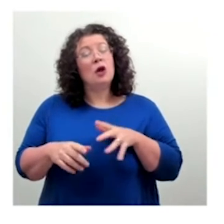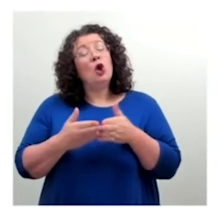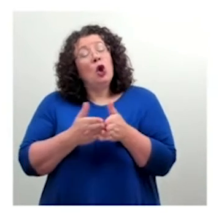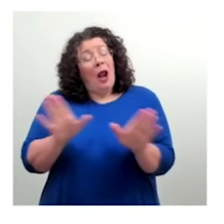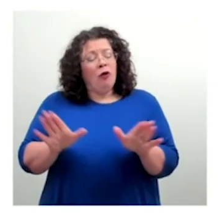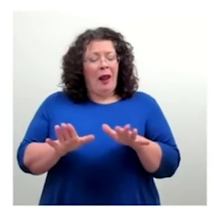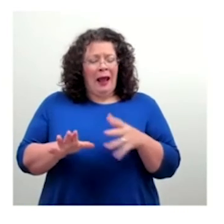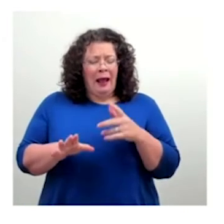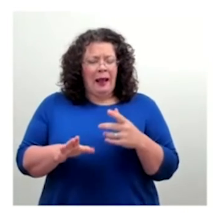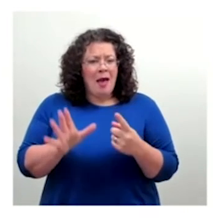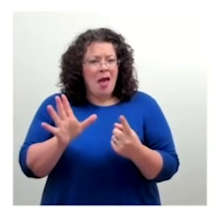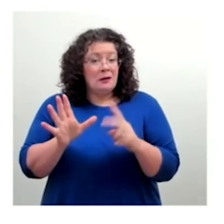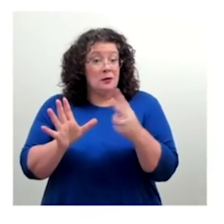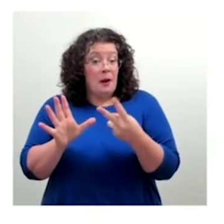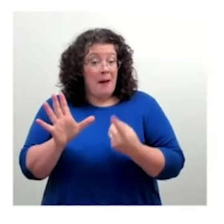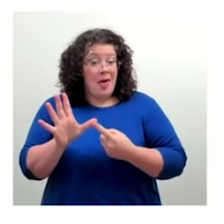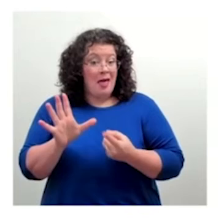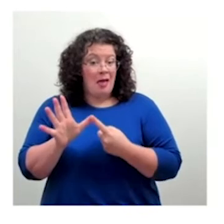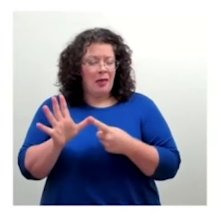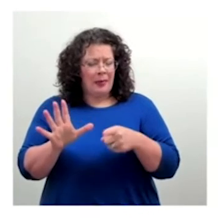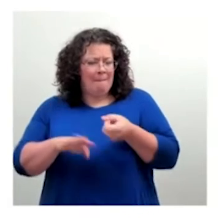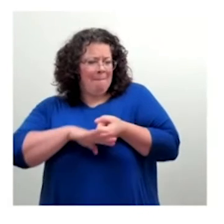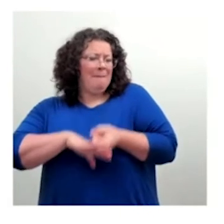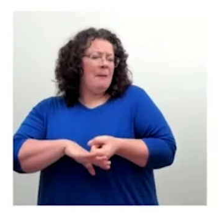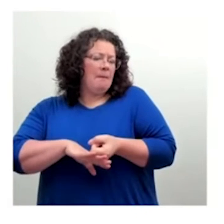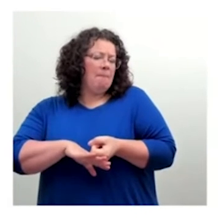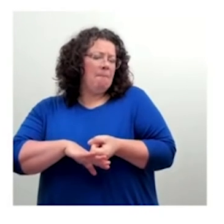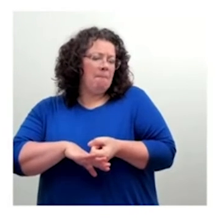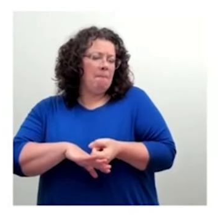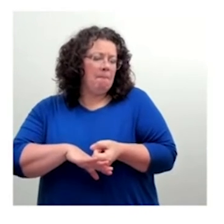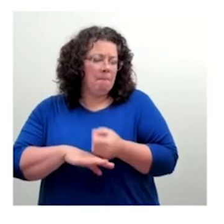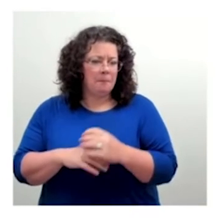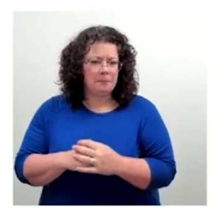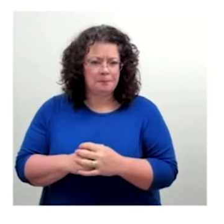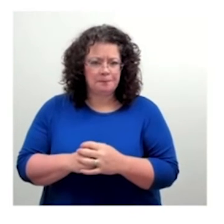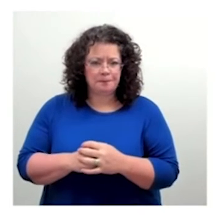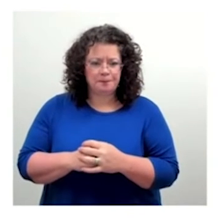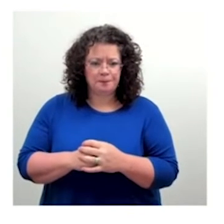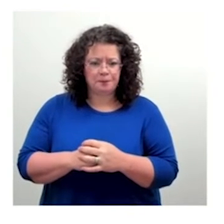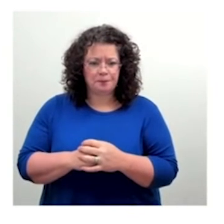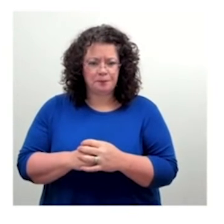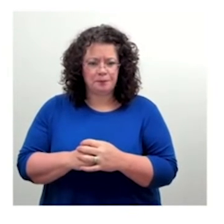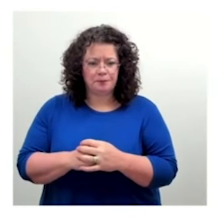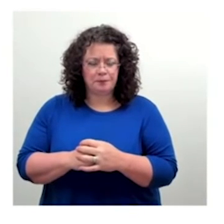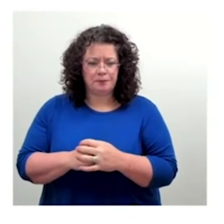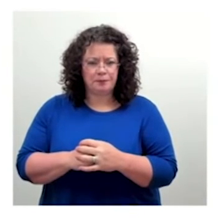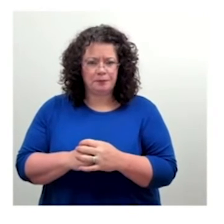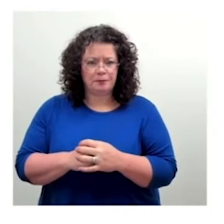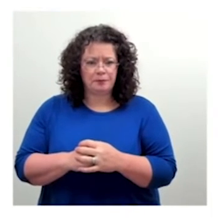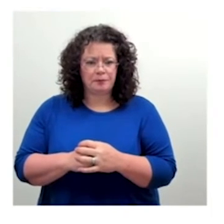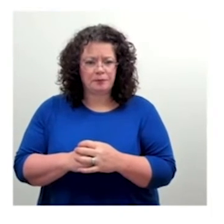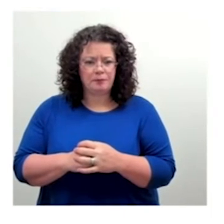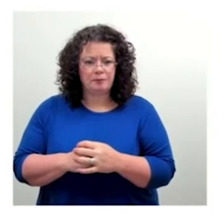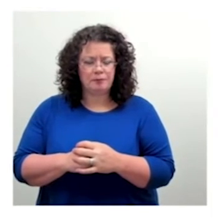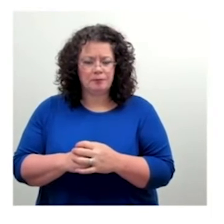even talking about this is in the zone of something that's easy to see. So if I now take those elements that I set as the design